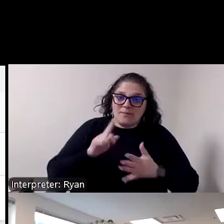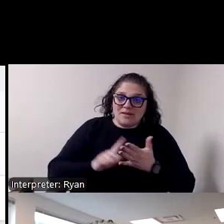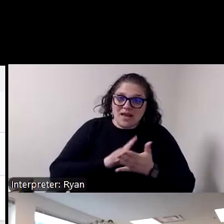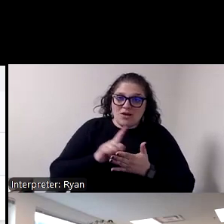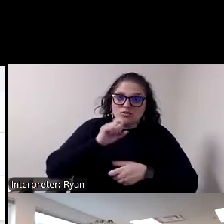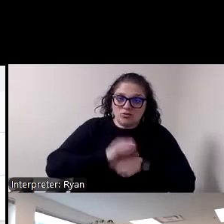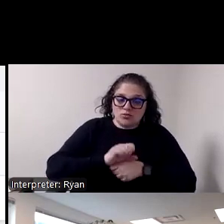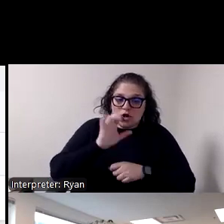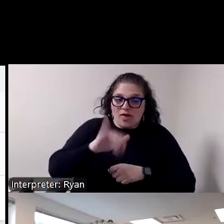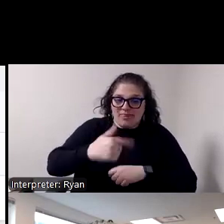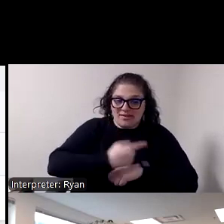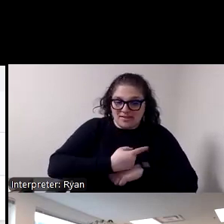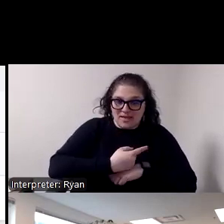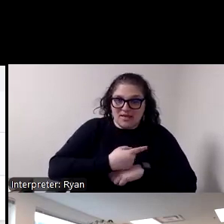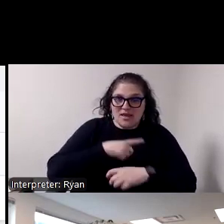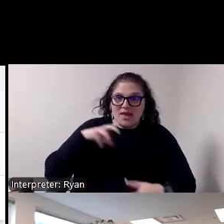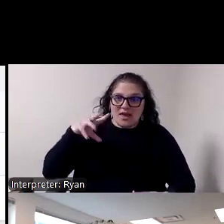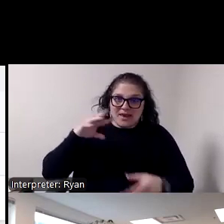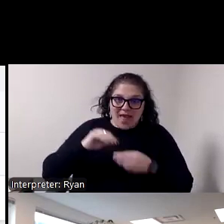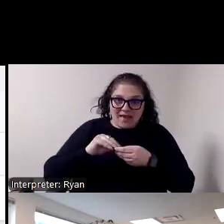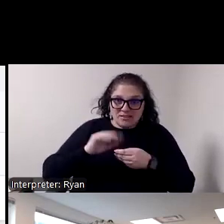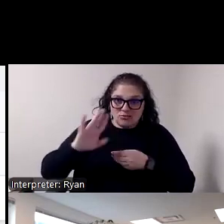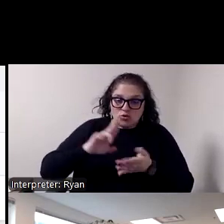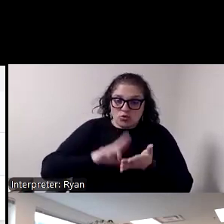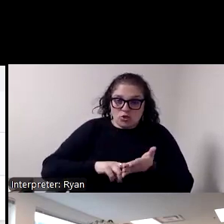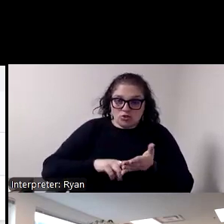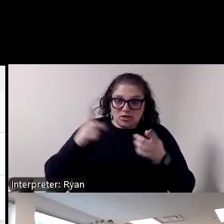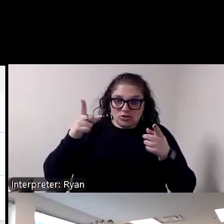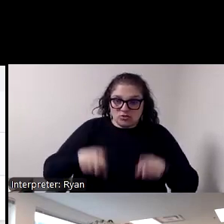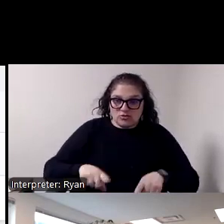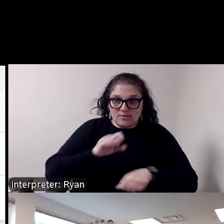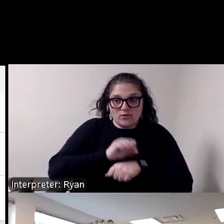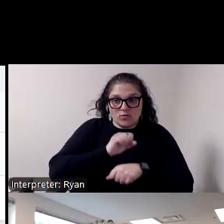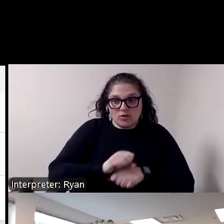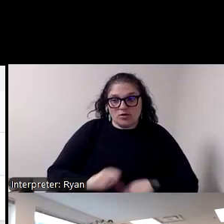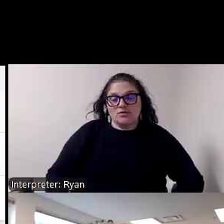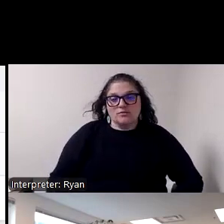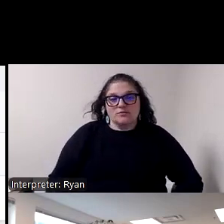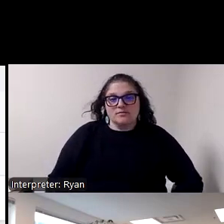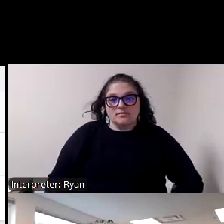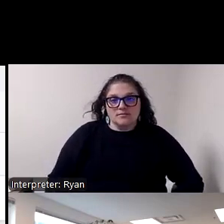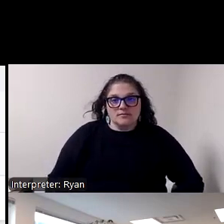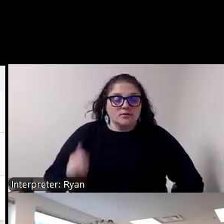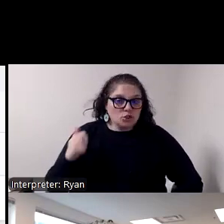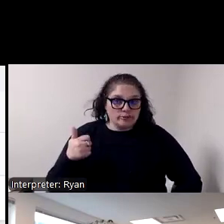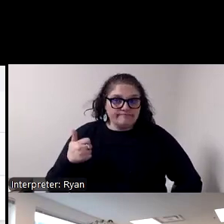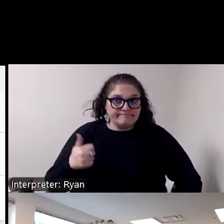day and it adds up to your contractual work week, good to go.